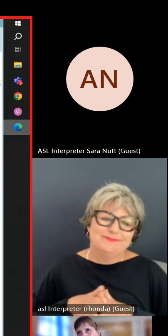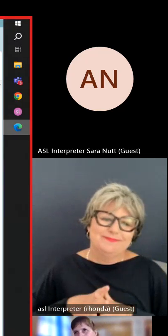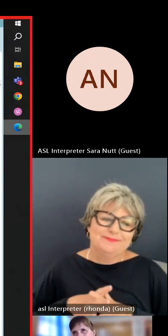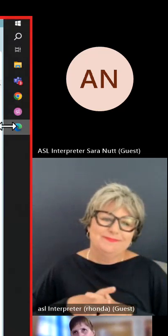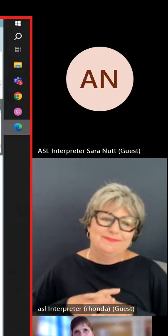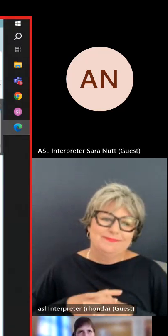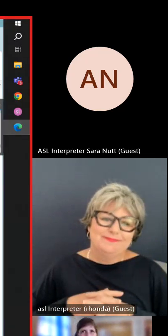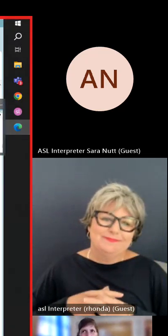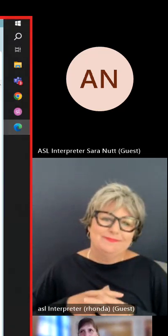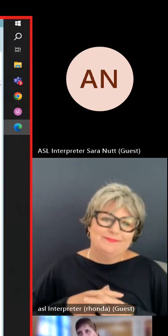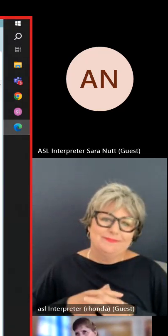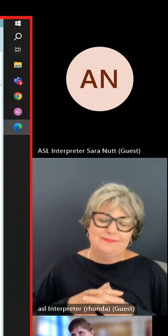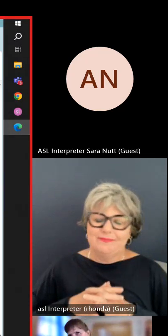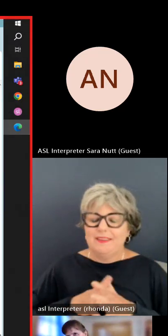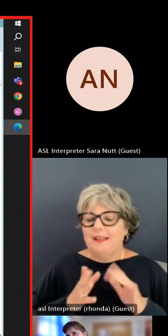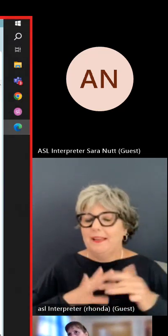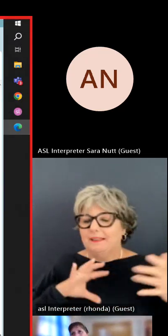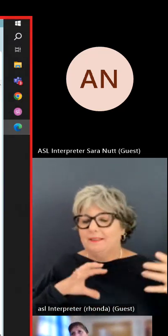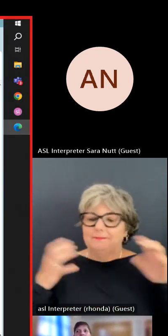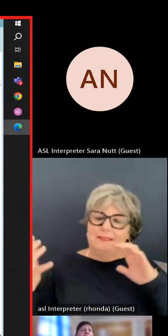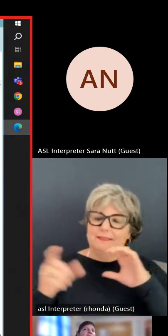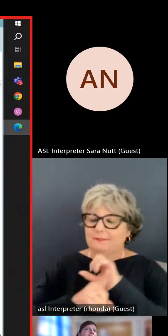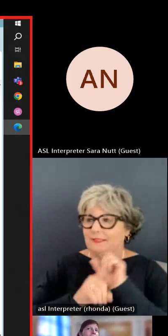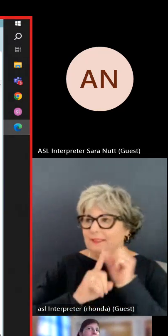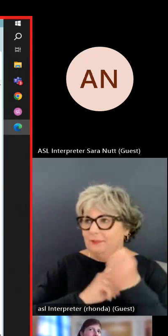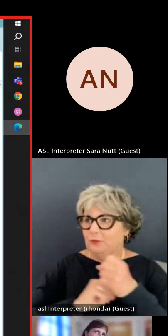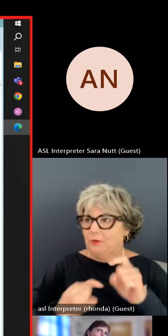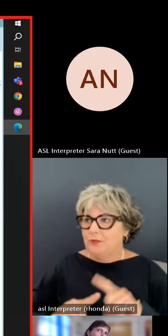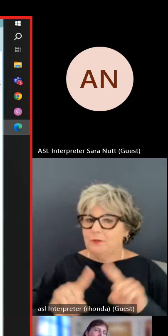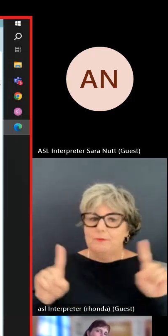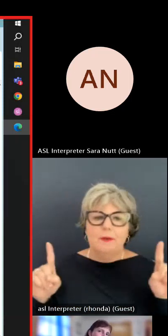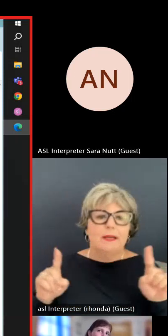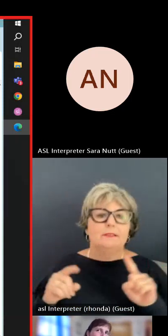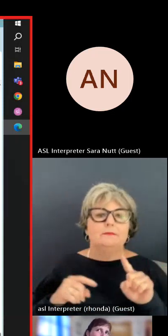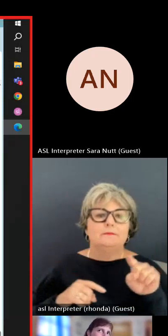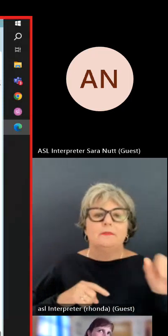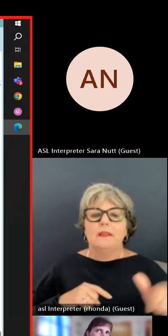So I kind of shot myself in the foot on that one. But here